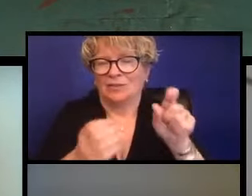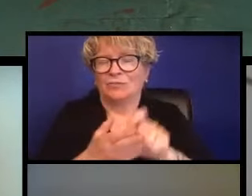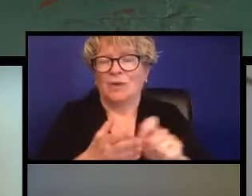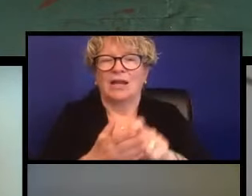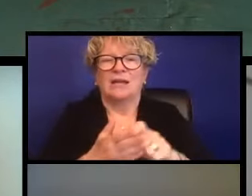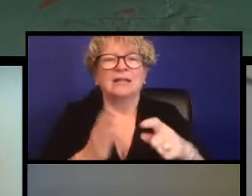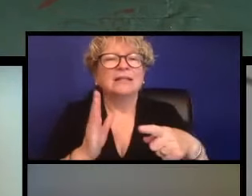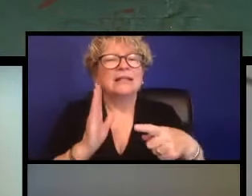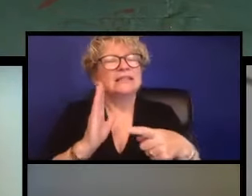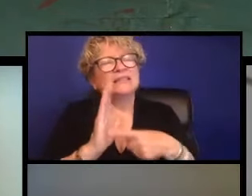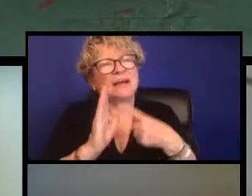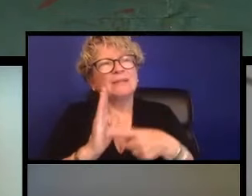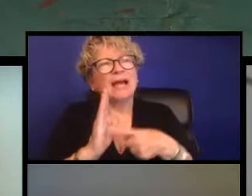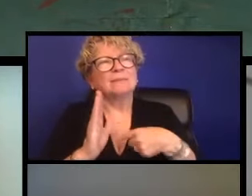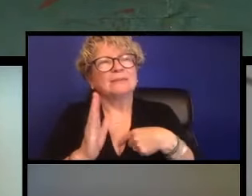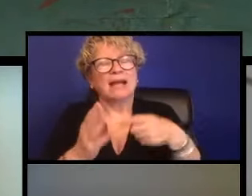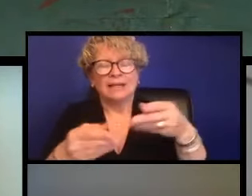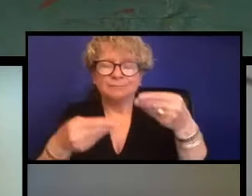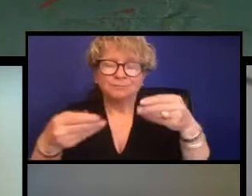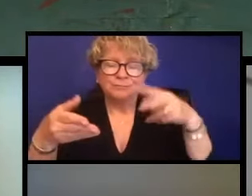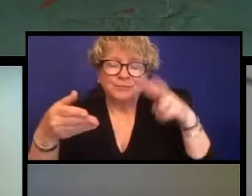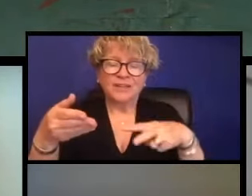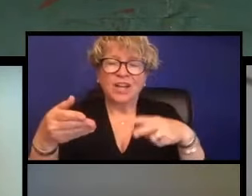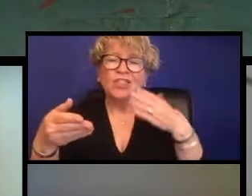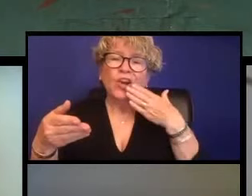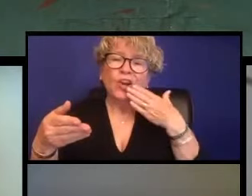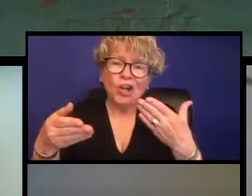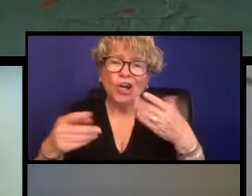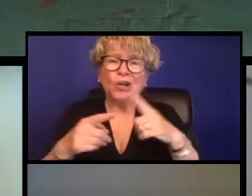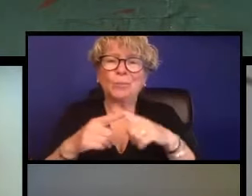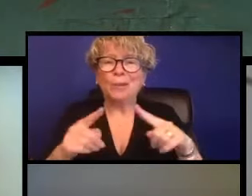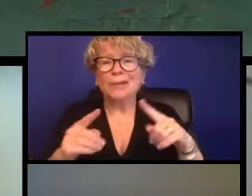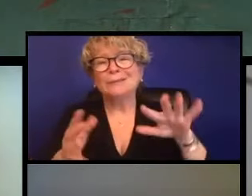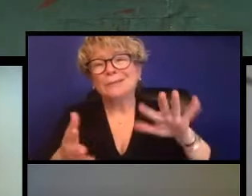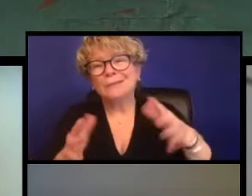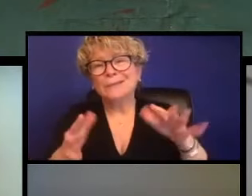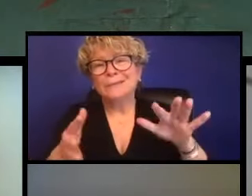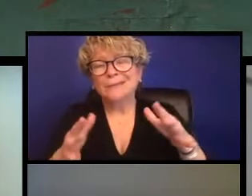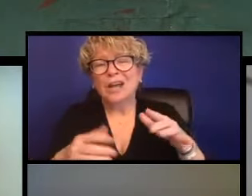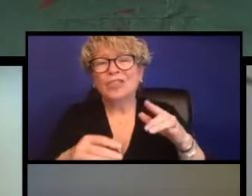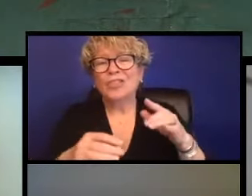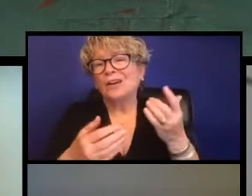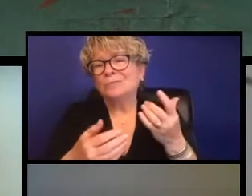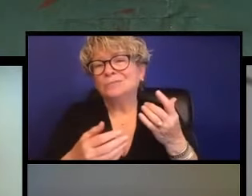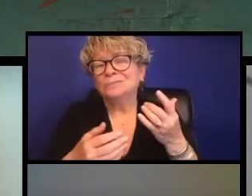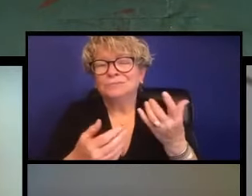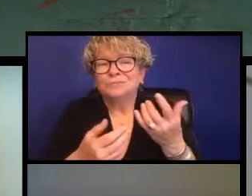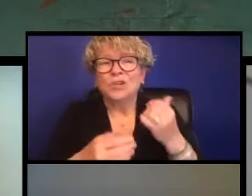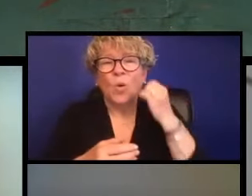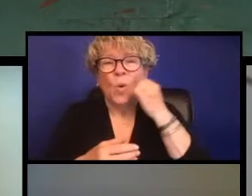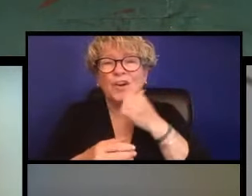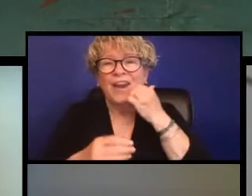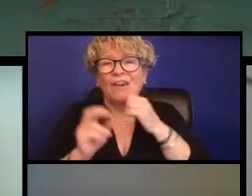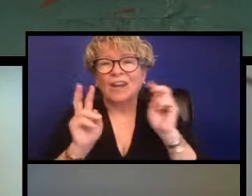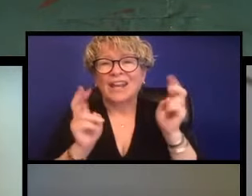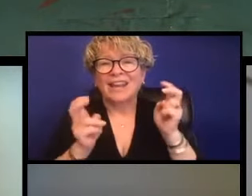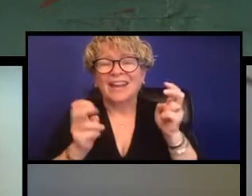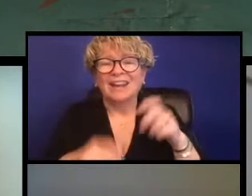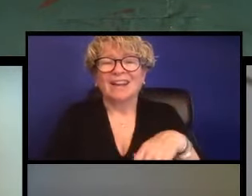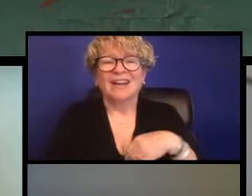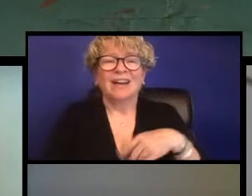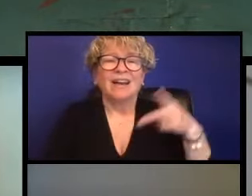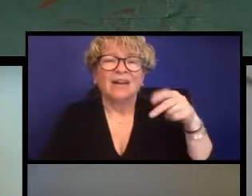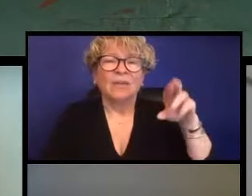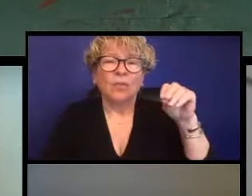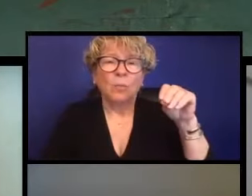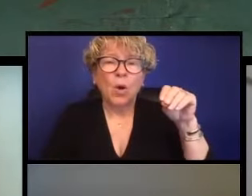They're good, but they're not great. Sometimes the prose is sort of similar approaches or prose ticks or